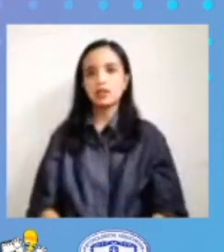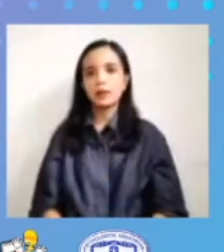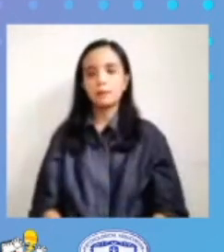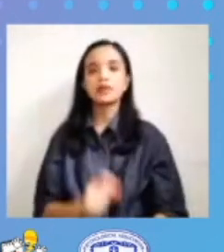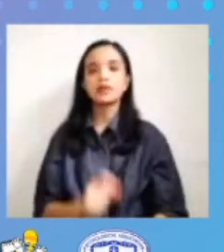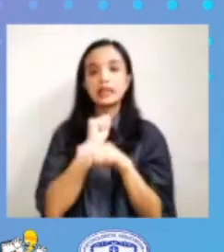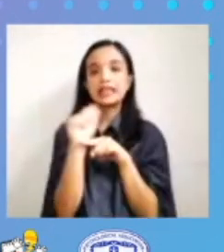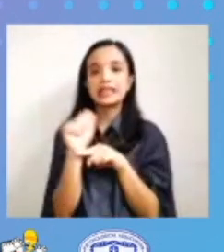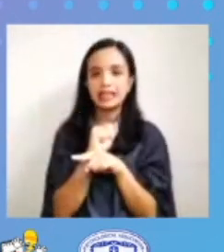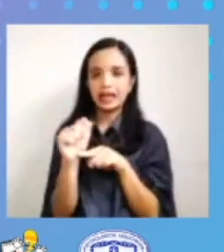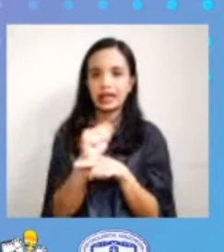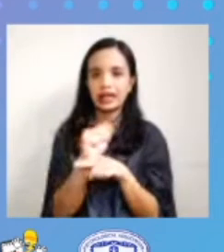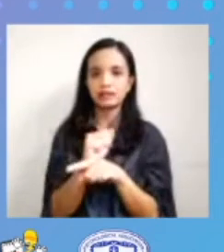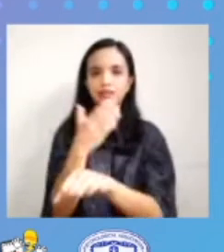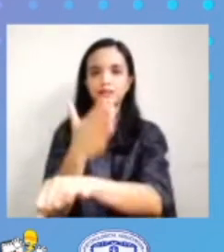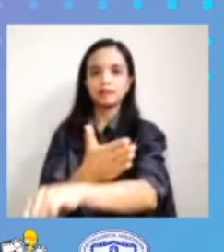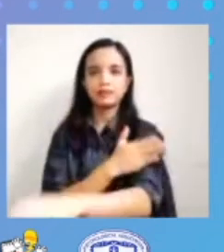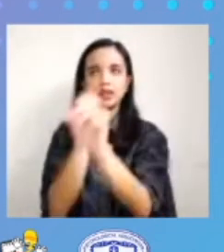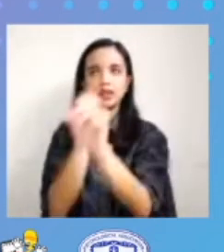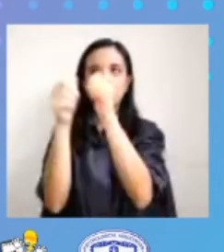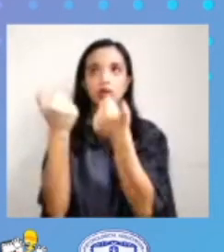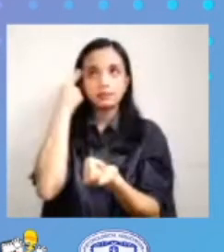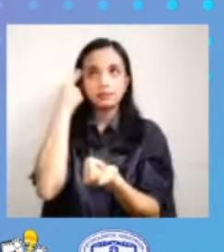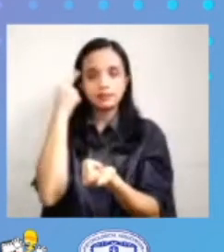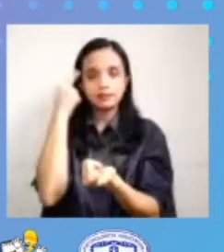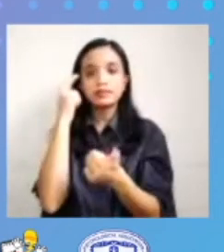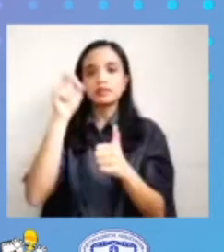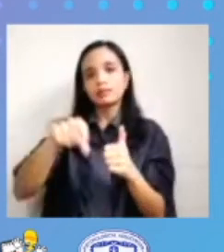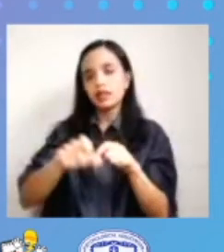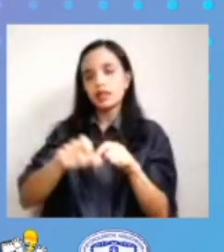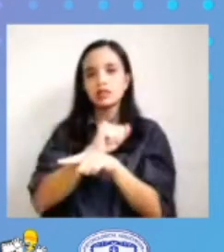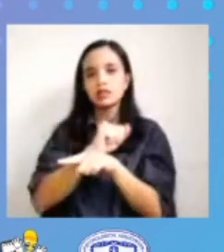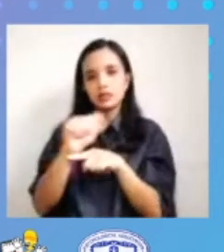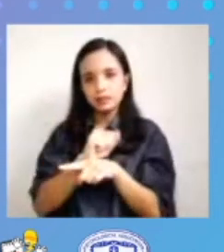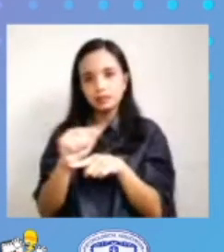thing. If we don't burn enough, if we eat